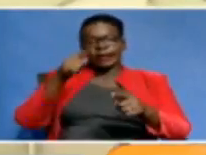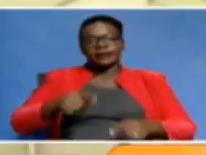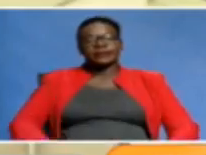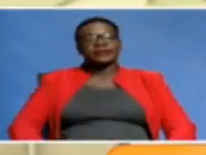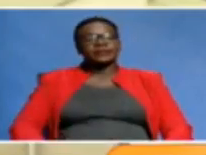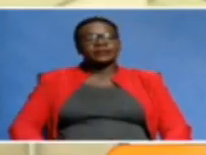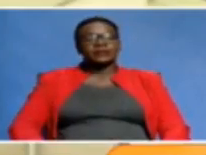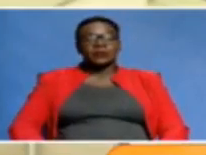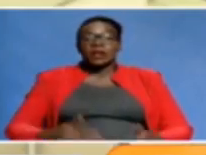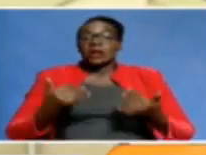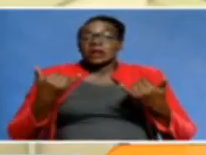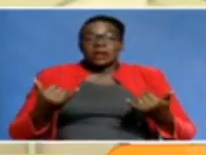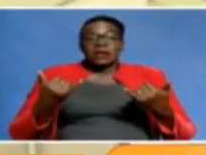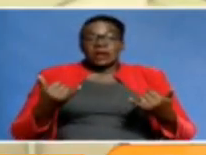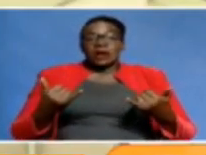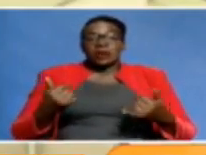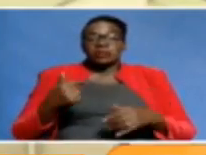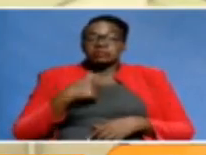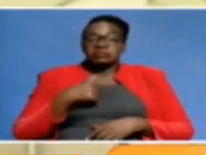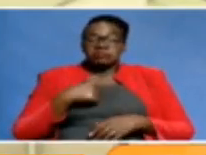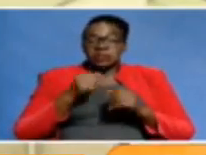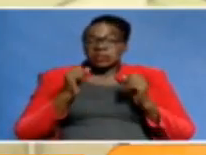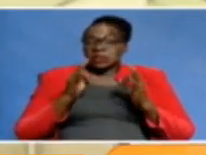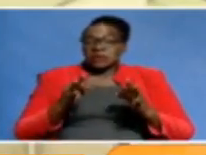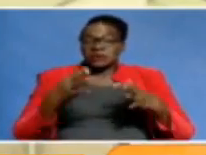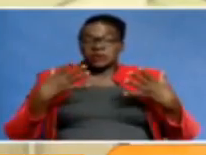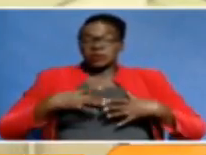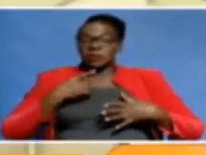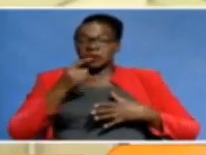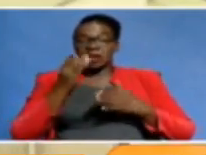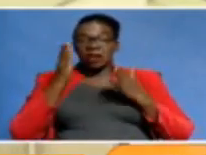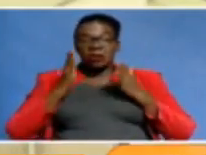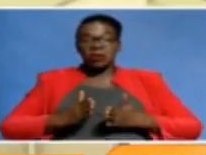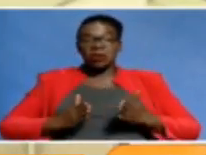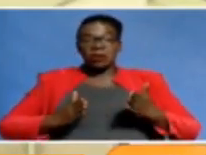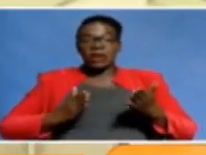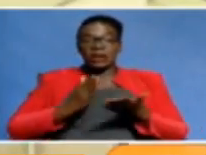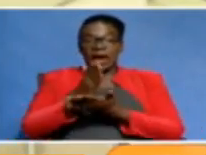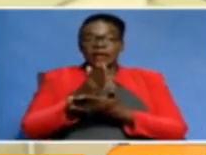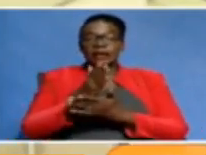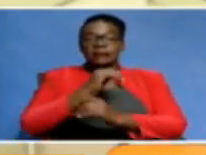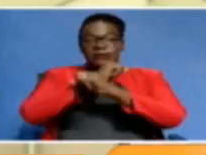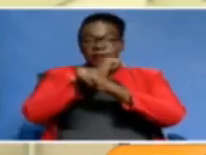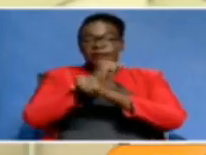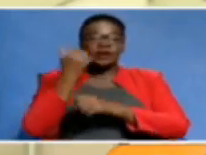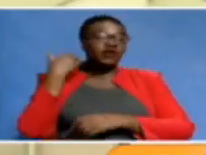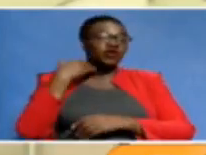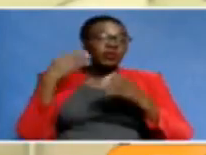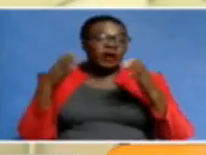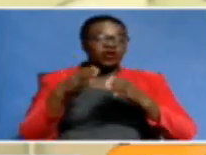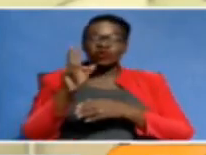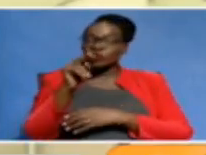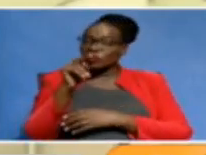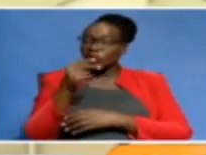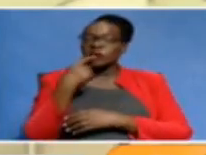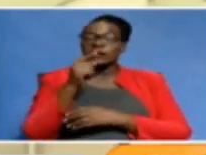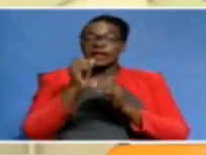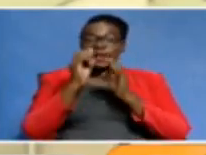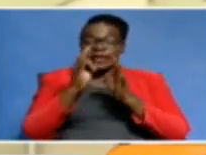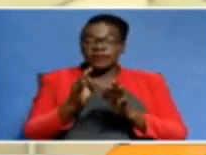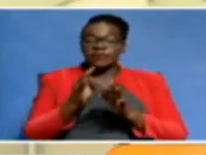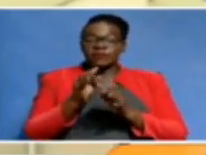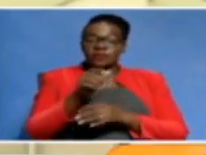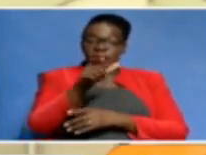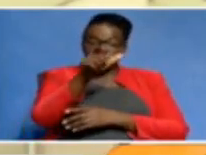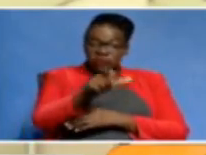nimefika, hata ikiwa hata watu usema human rights inatetea waizi, hawatetangi waizi, wanasemanga kama mtoto wako